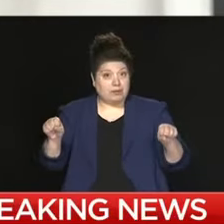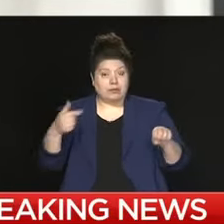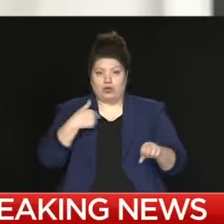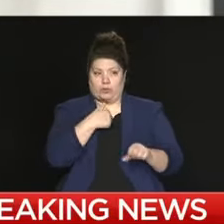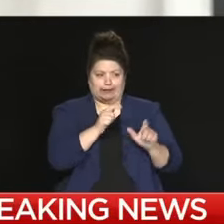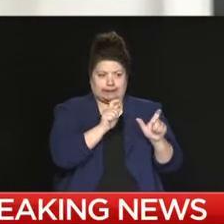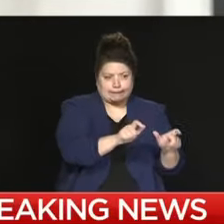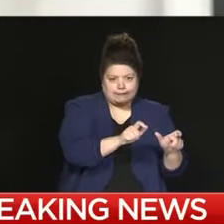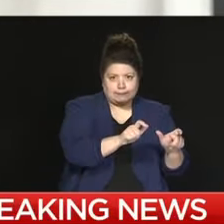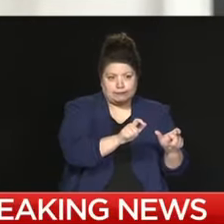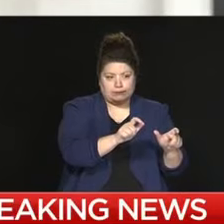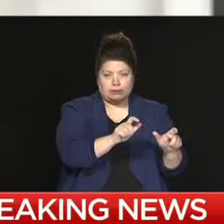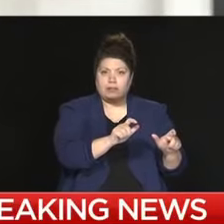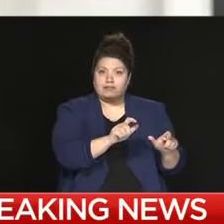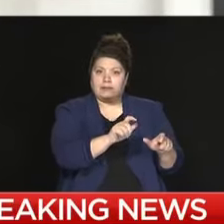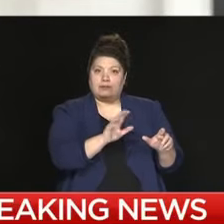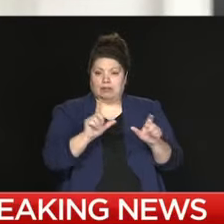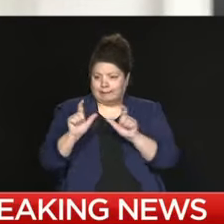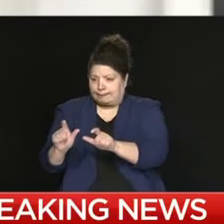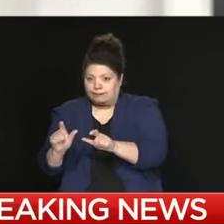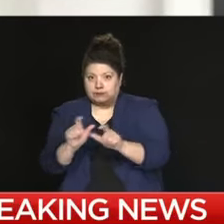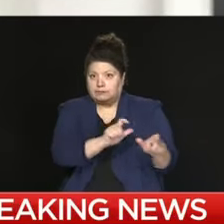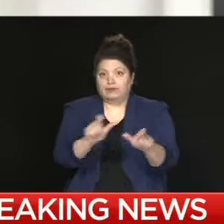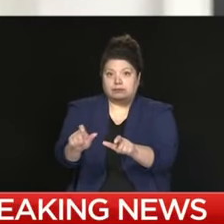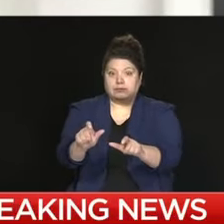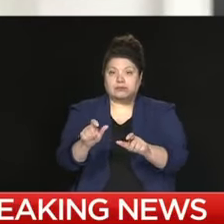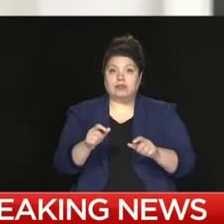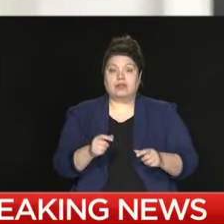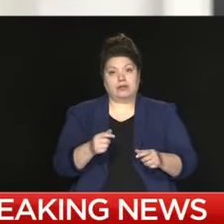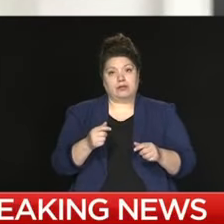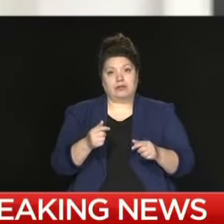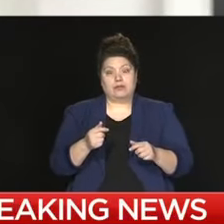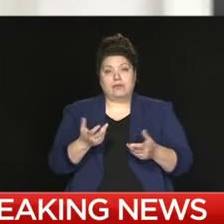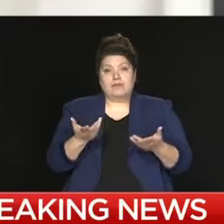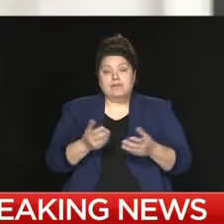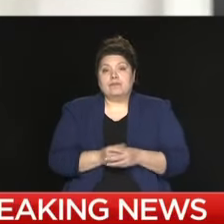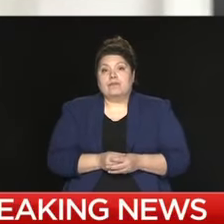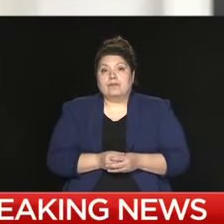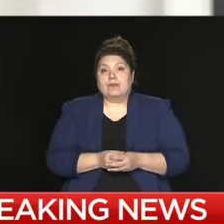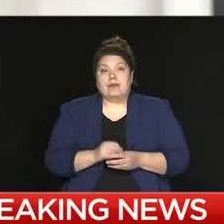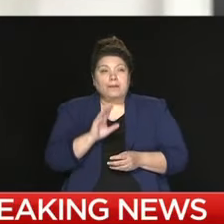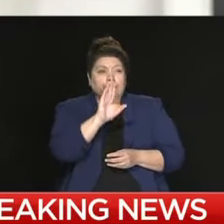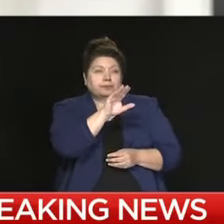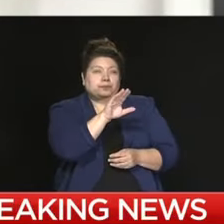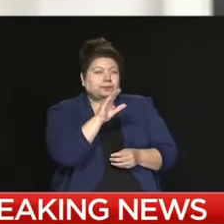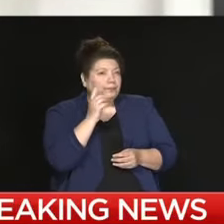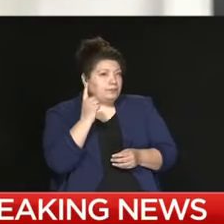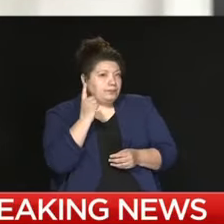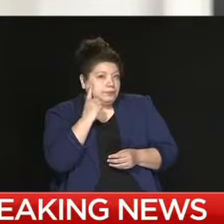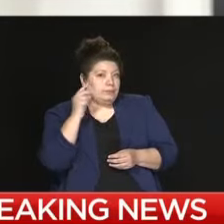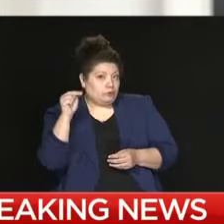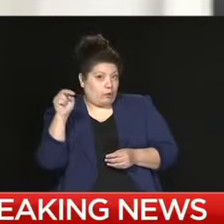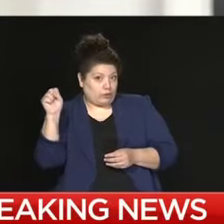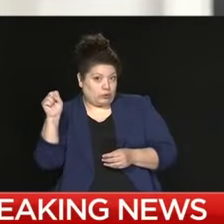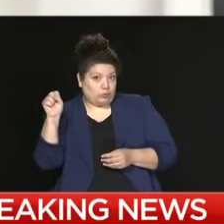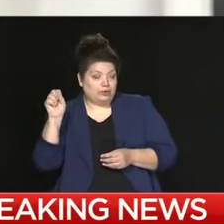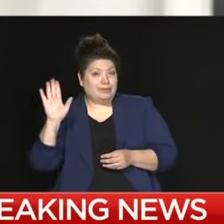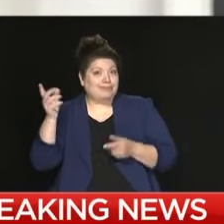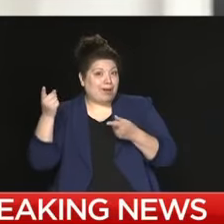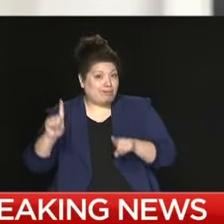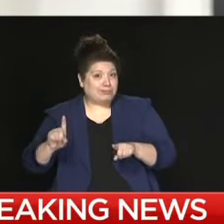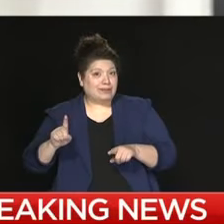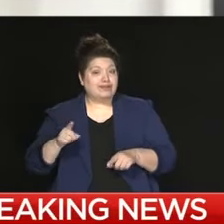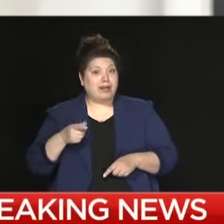to manage, control, and reduce them rapidly. We got a lot more details on the Nova Scotia